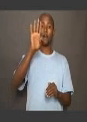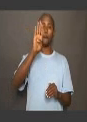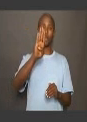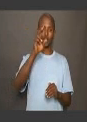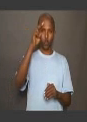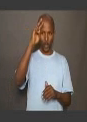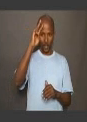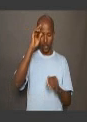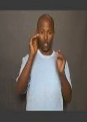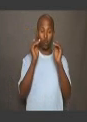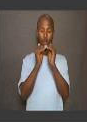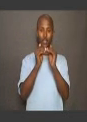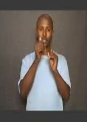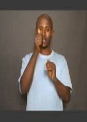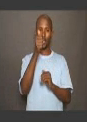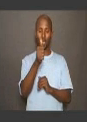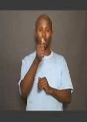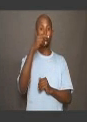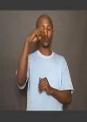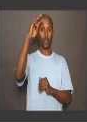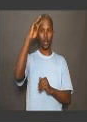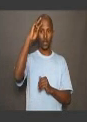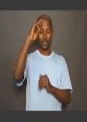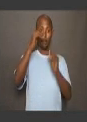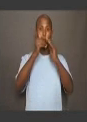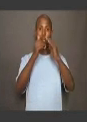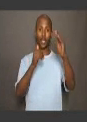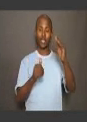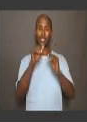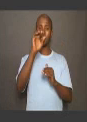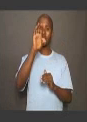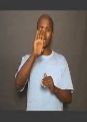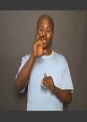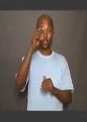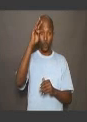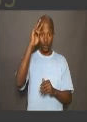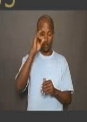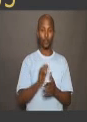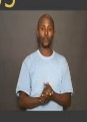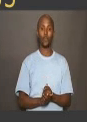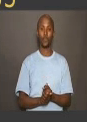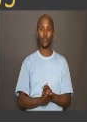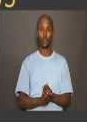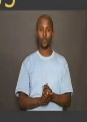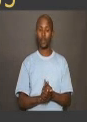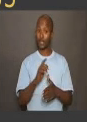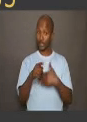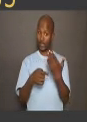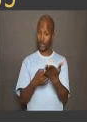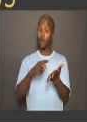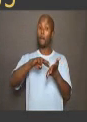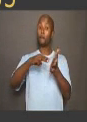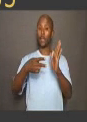squared equals a squared minus c squared. This